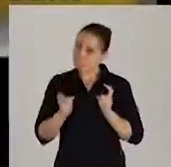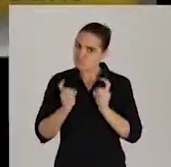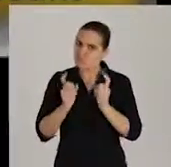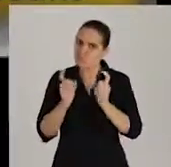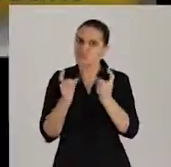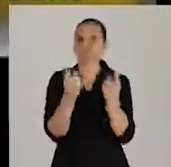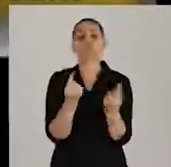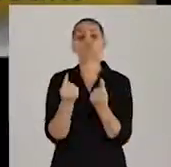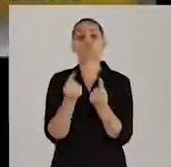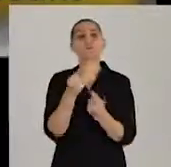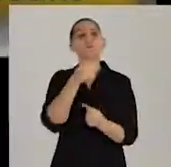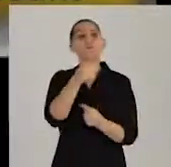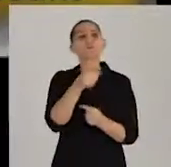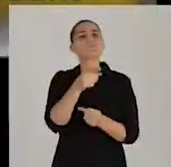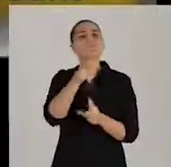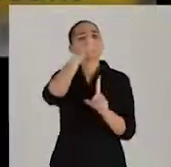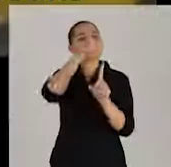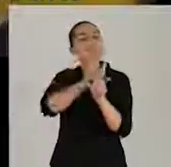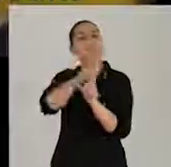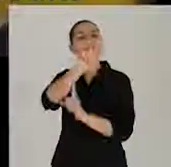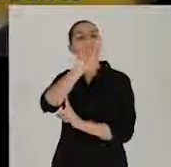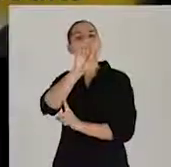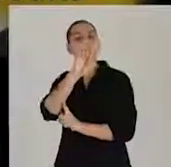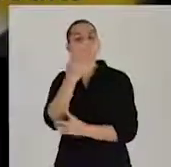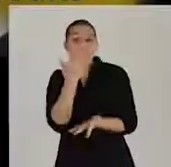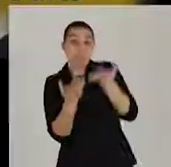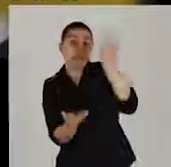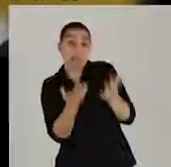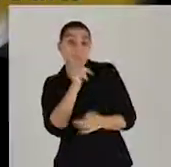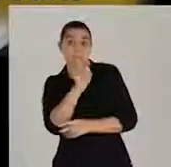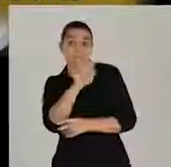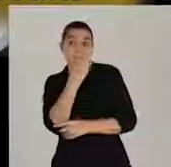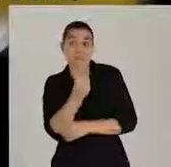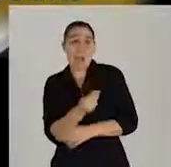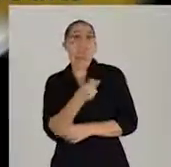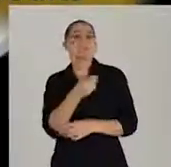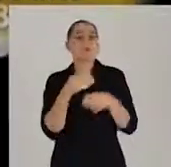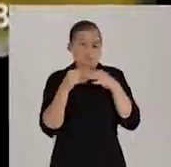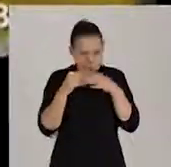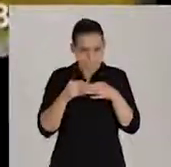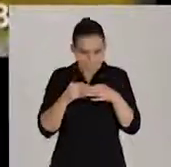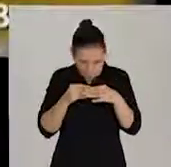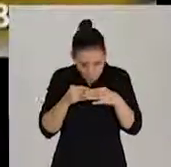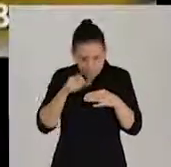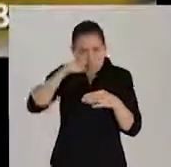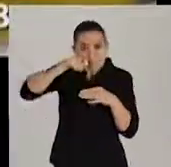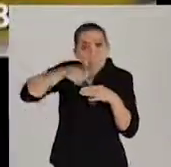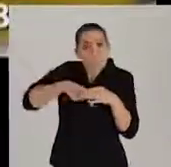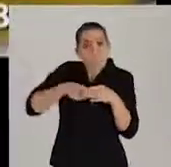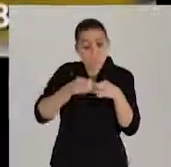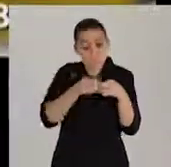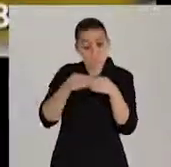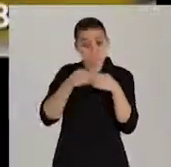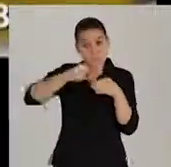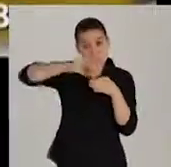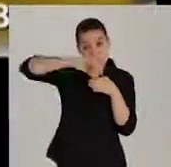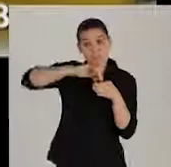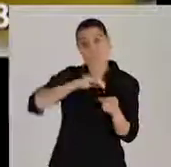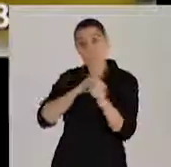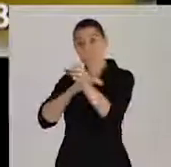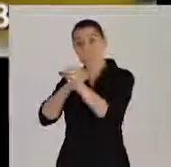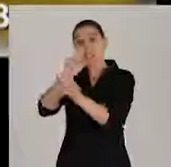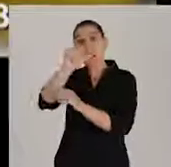time it takes to get the lab results back, such as sputum smear results, and assure there is